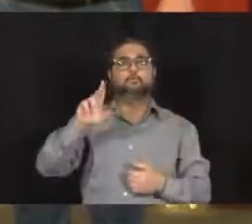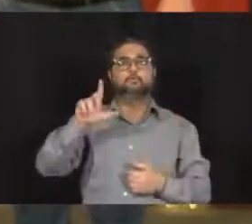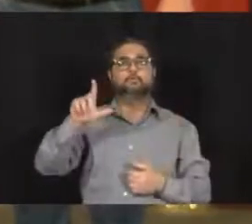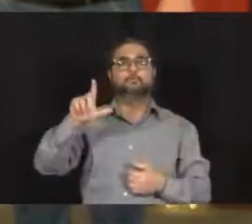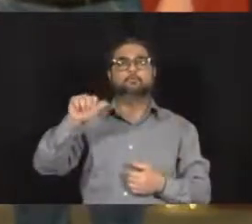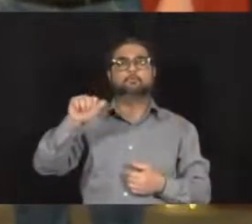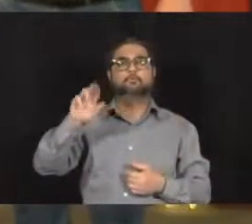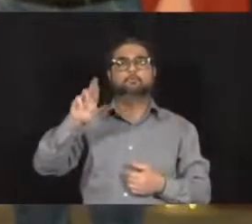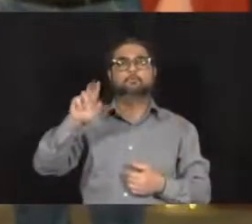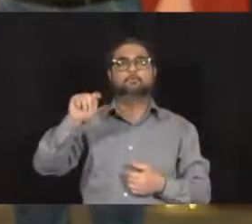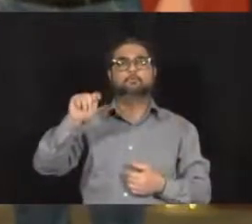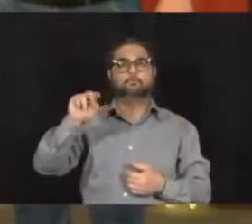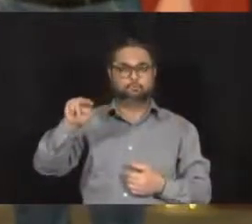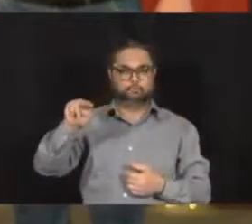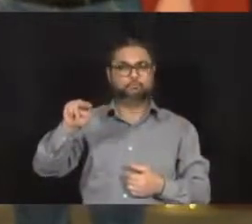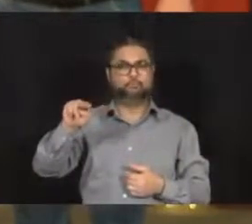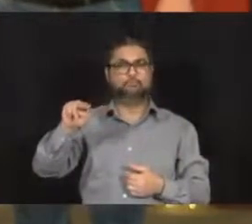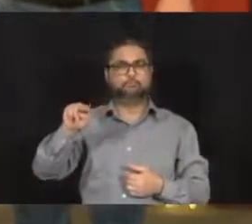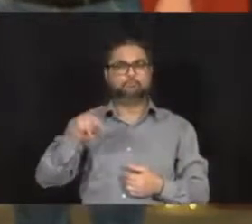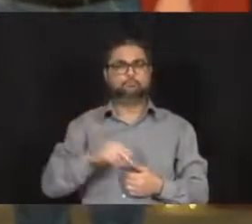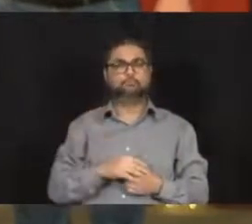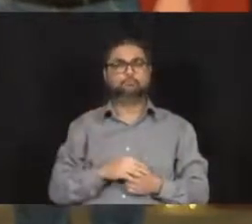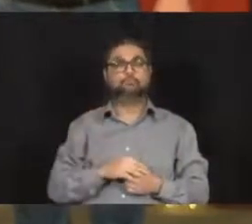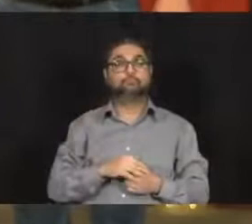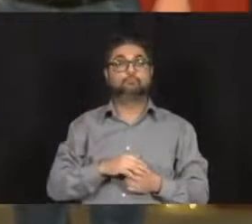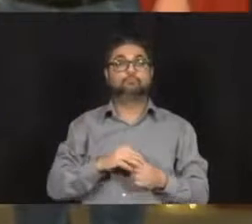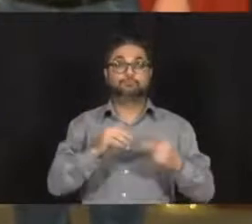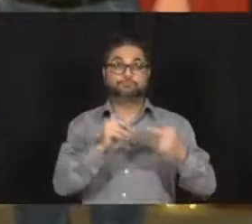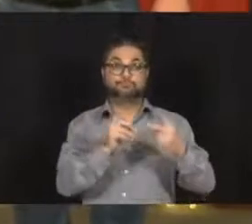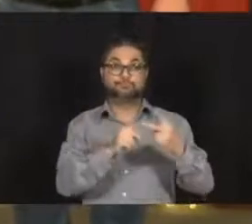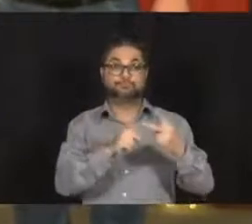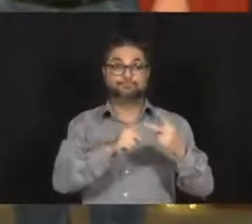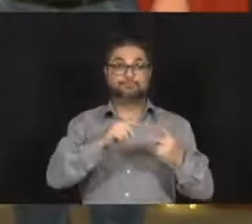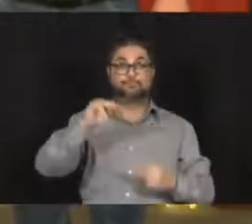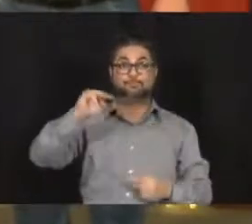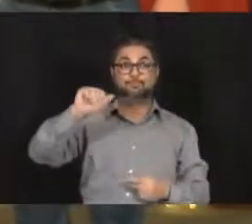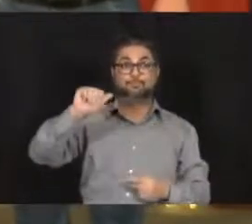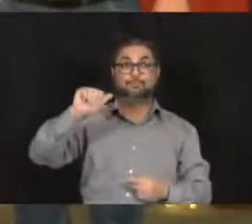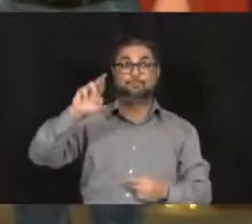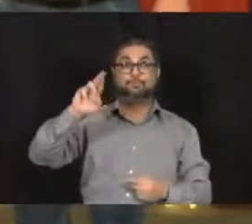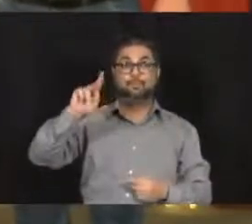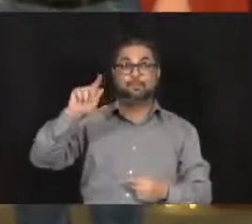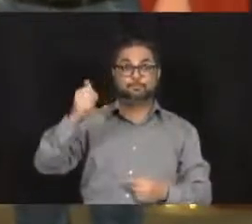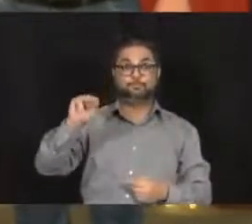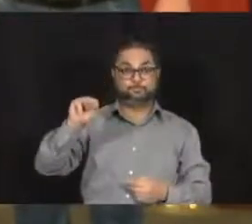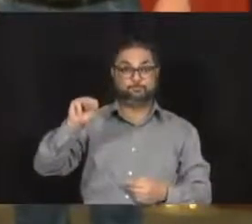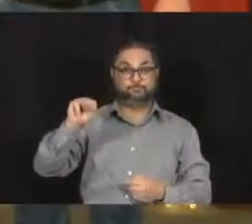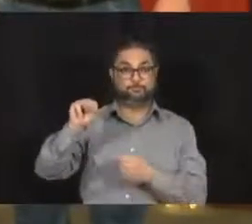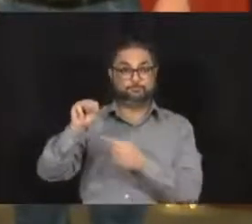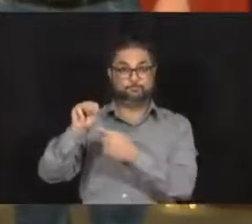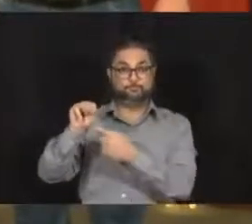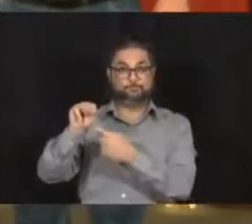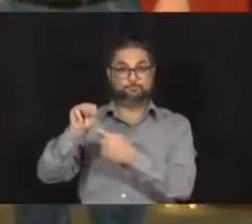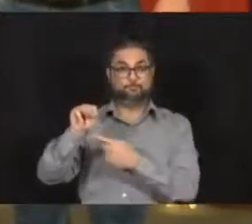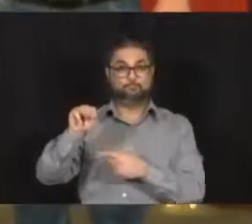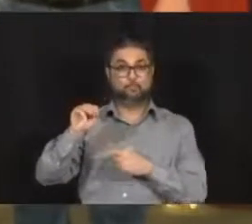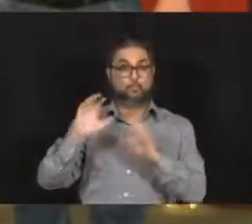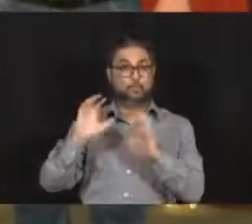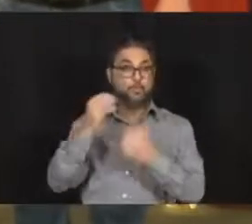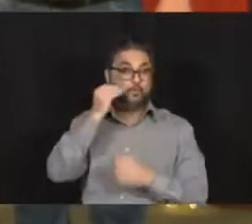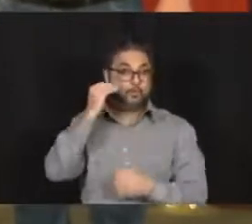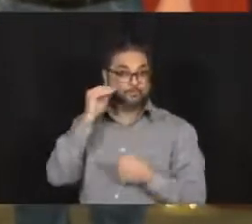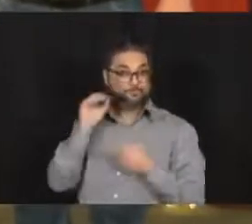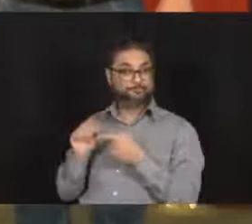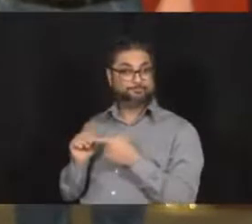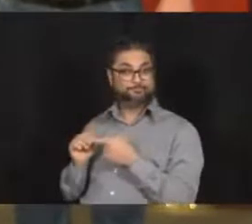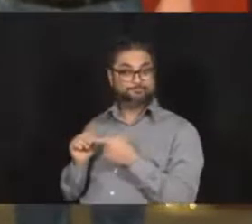places like the home in Markham, Providence, we are working with Minister Smith, the Minister of Children,